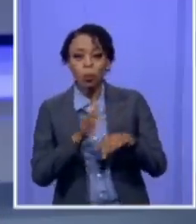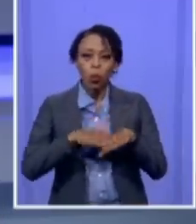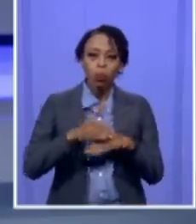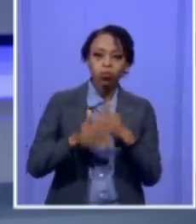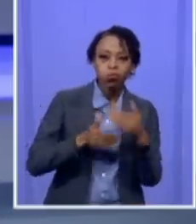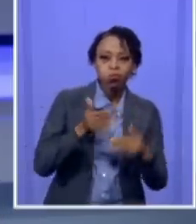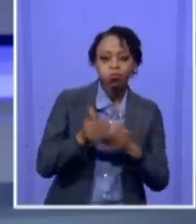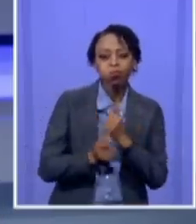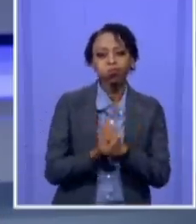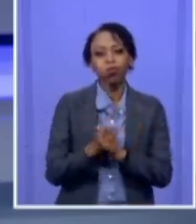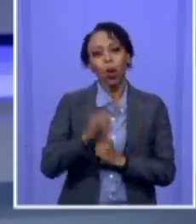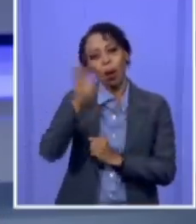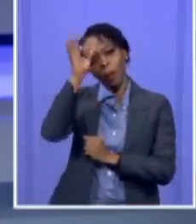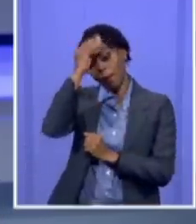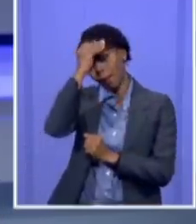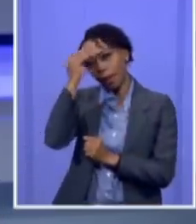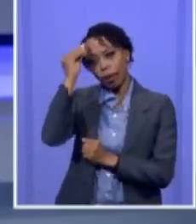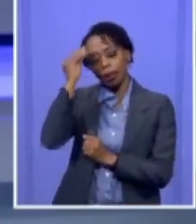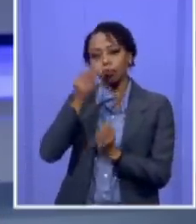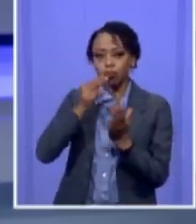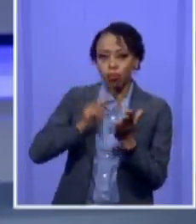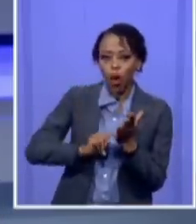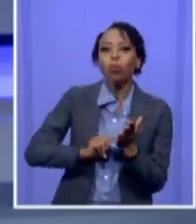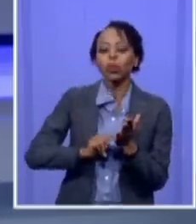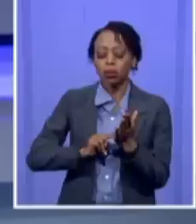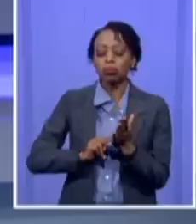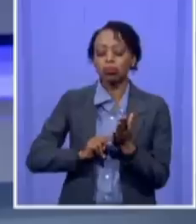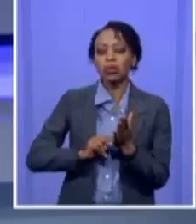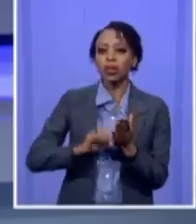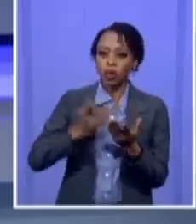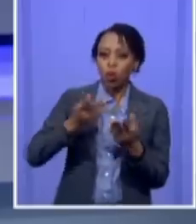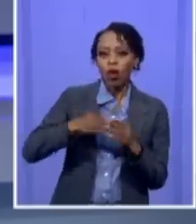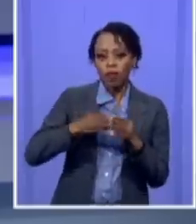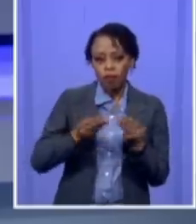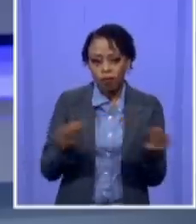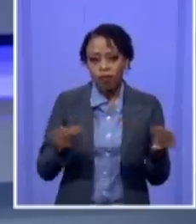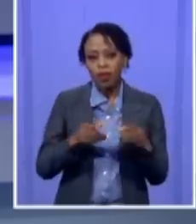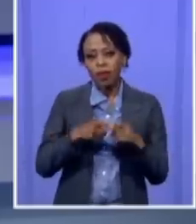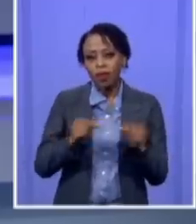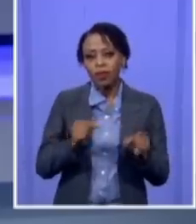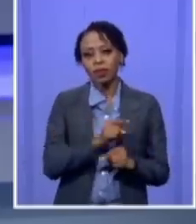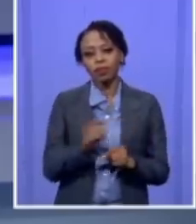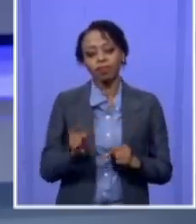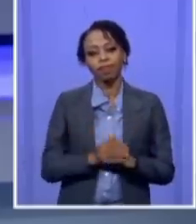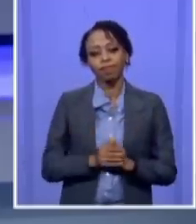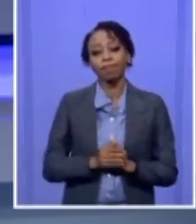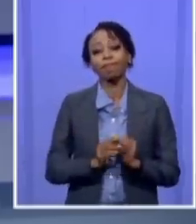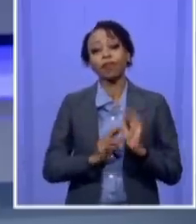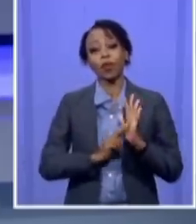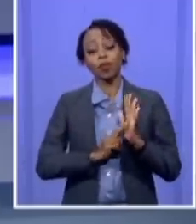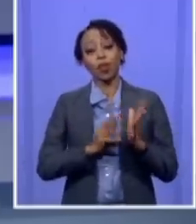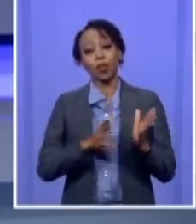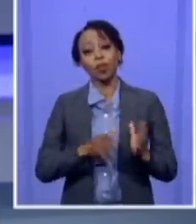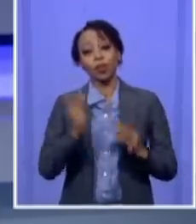as Police Minister Chriselda promises that they'll get to the bottom of this. That was SABC News senior reporter Chriselda Lewis.